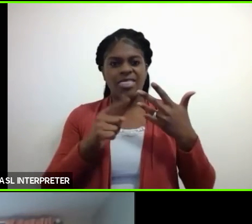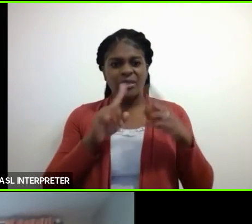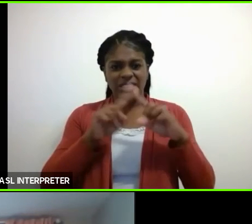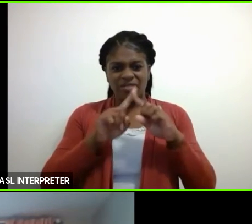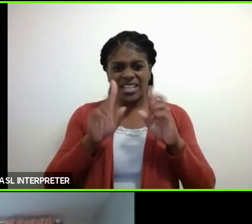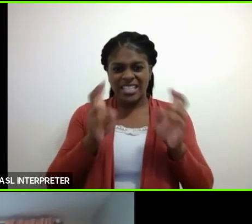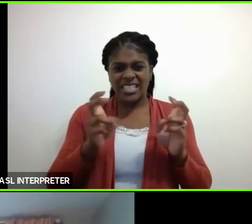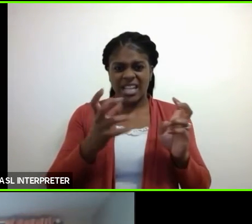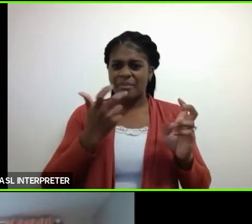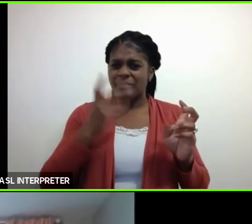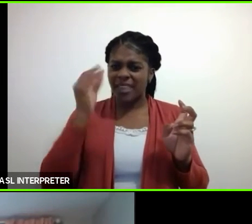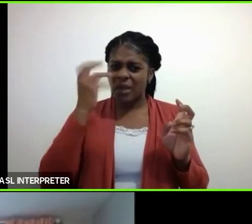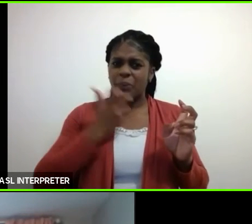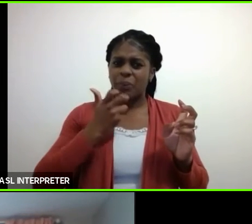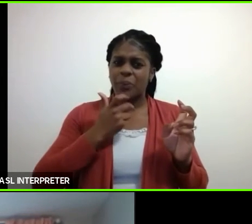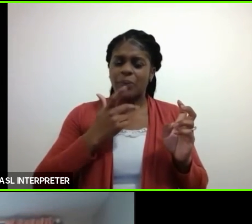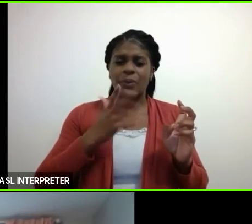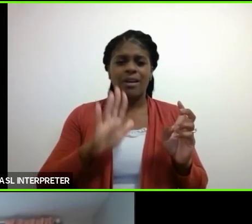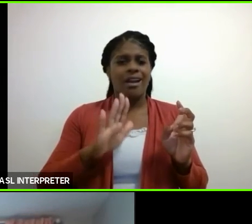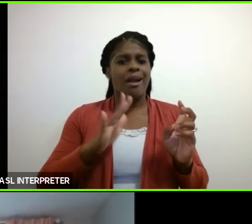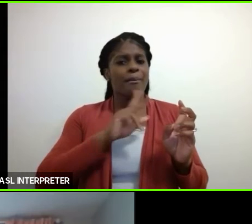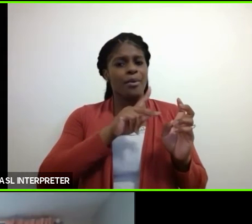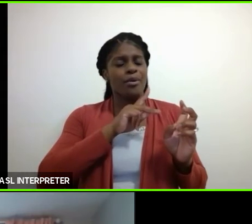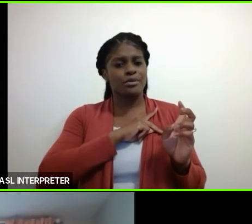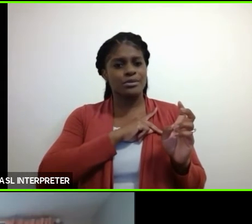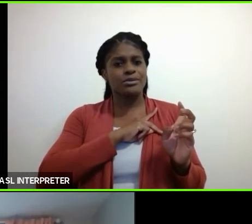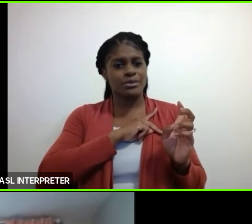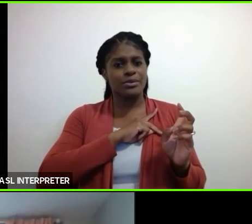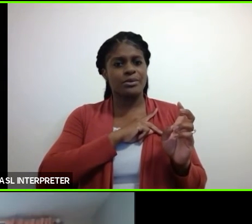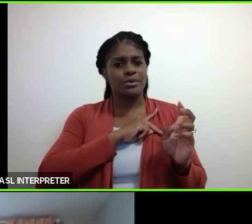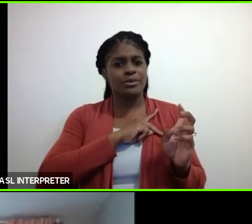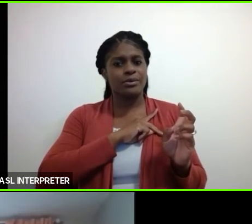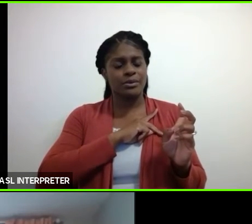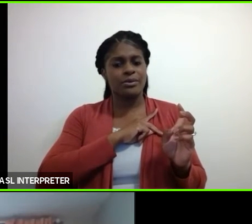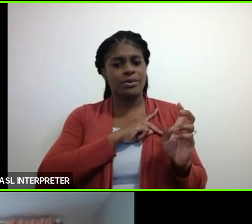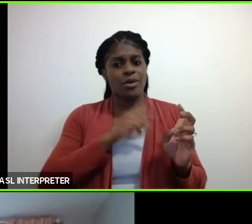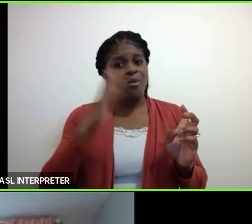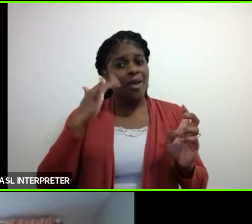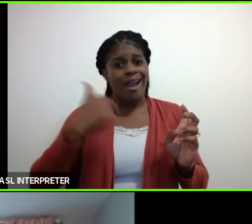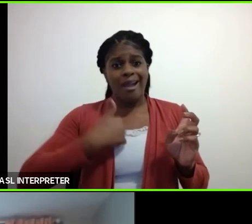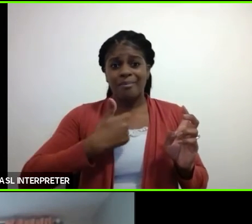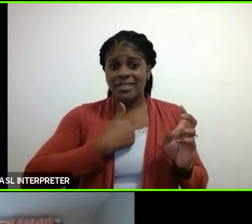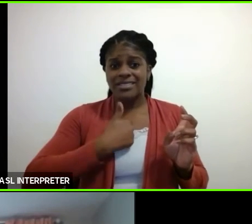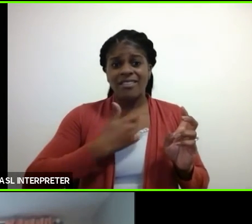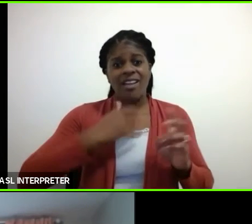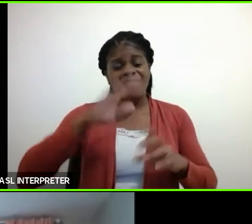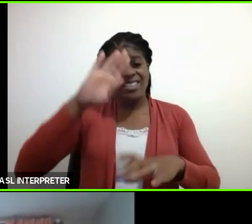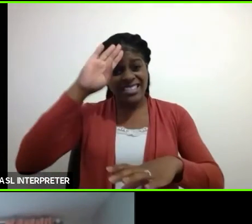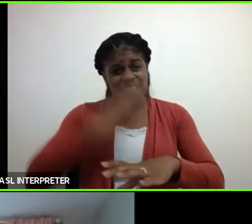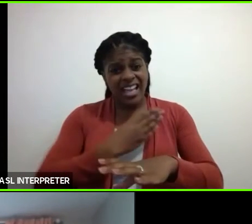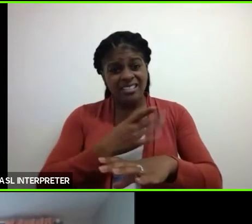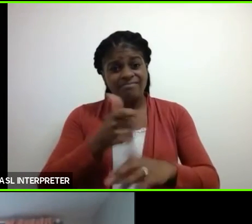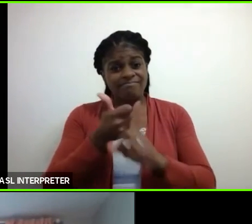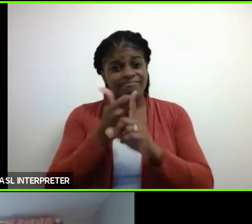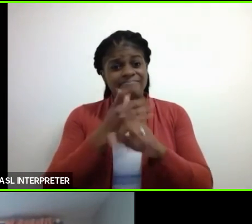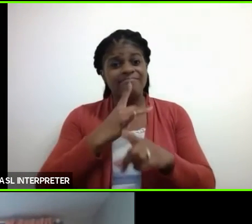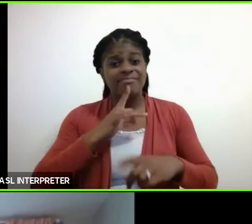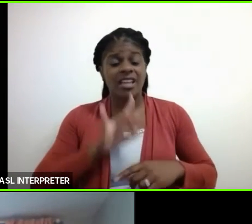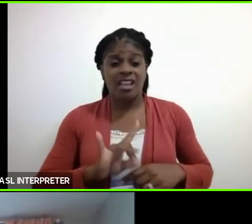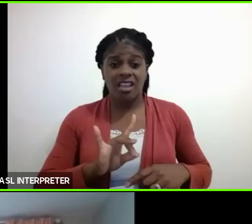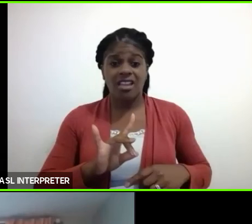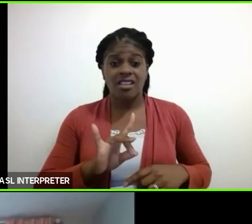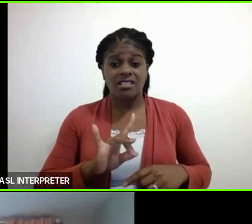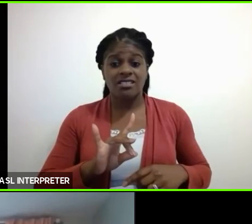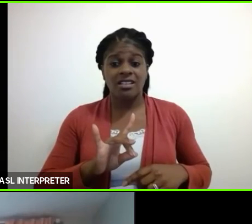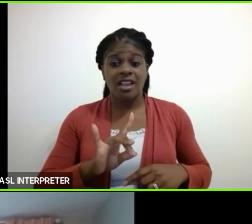very personal to me also, because I have a son who's 8 years old. And